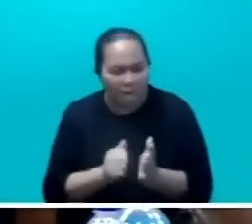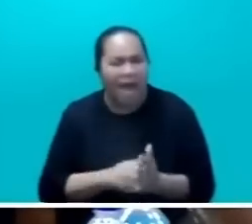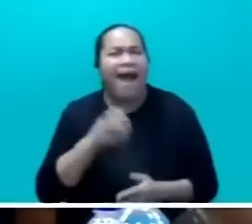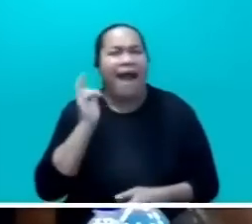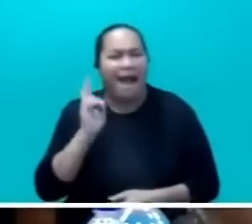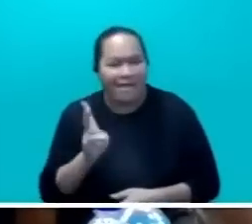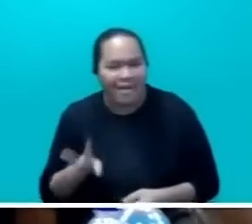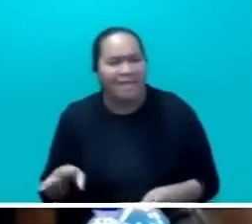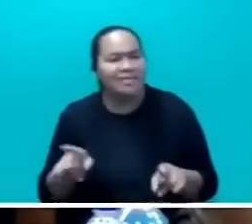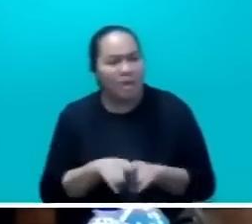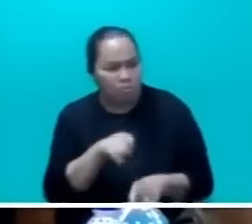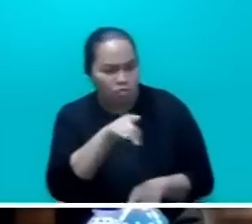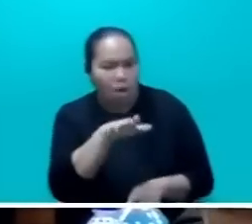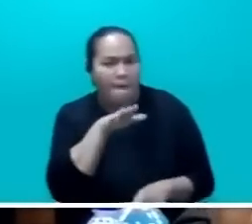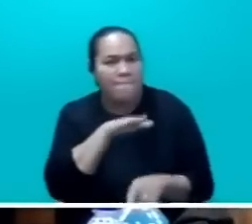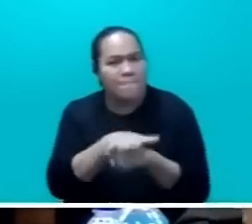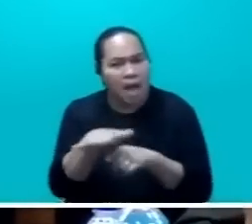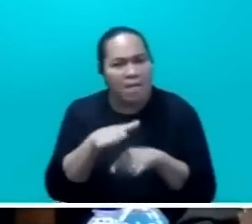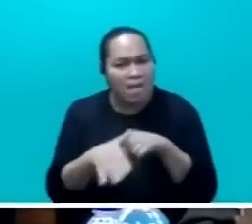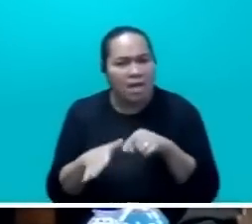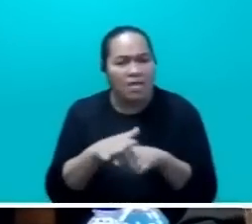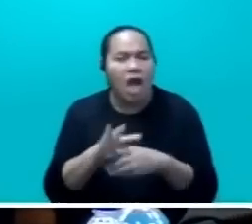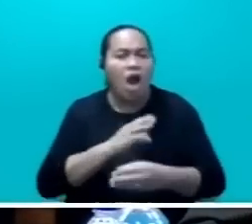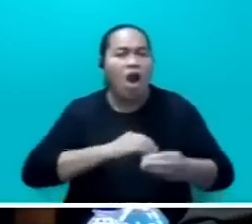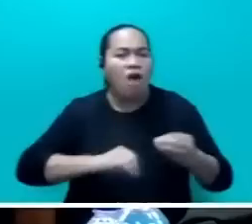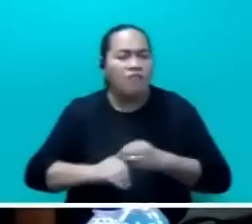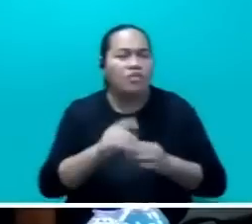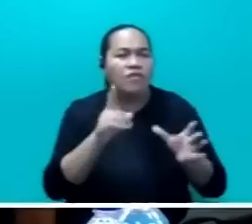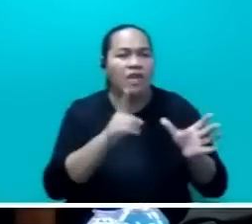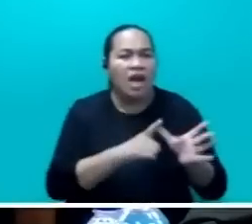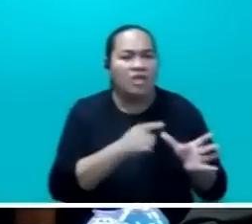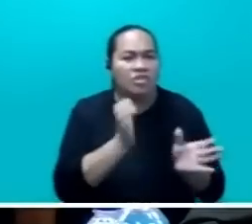Mr. Speaker, they are blaming the office of the Auditor General. Yes.